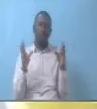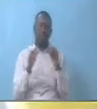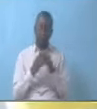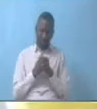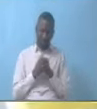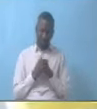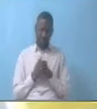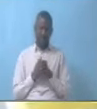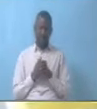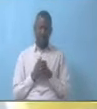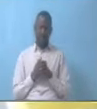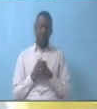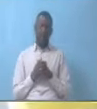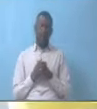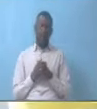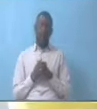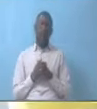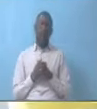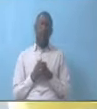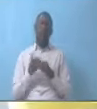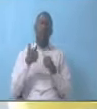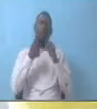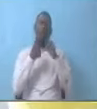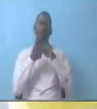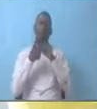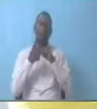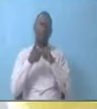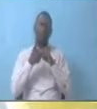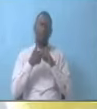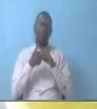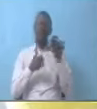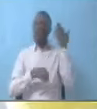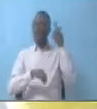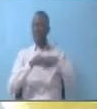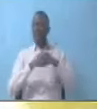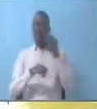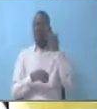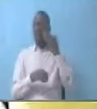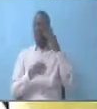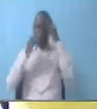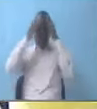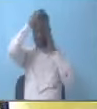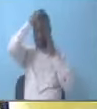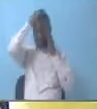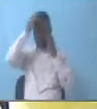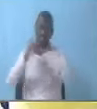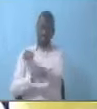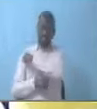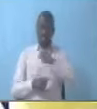Six. When the soldiers overthrew the former regime.